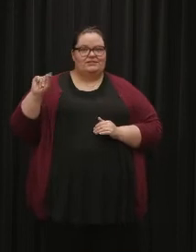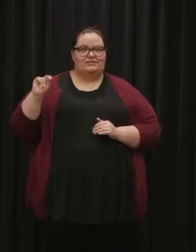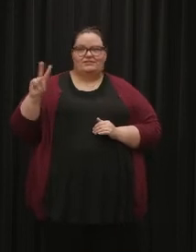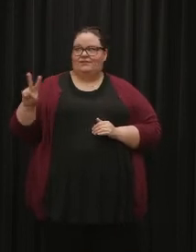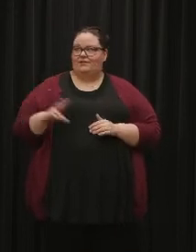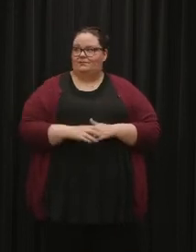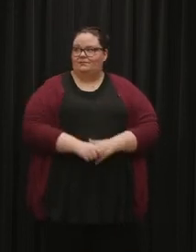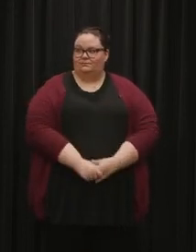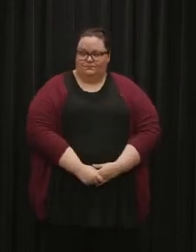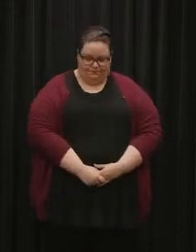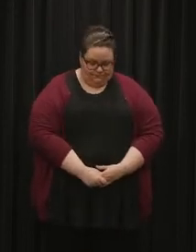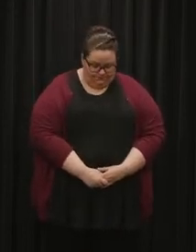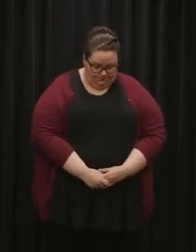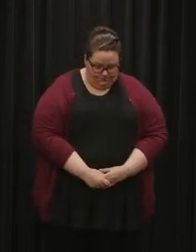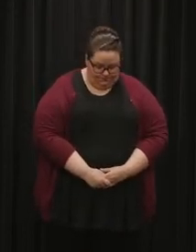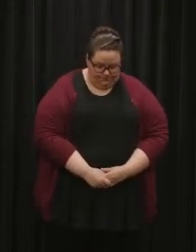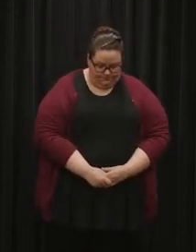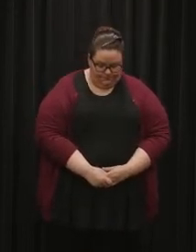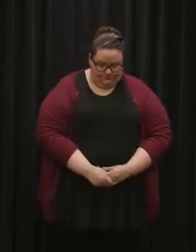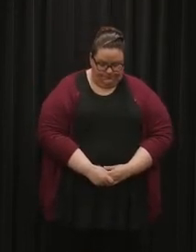CTV.